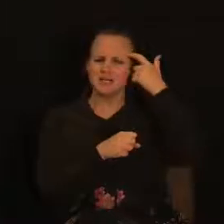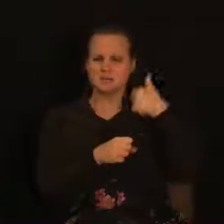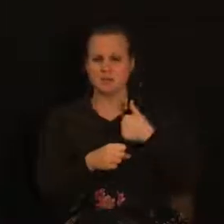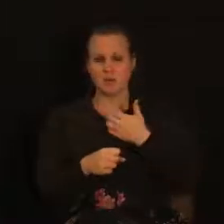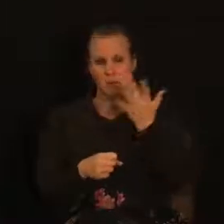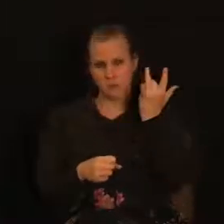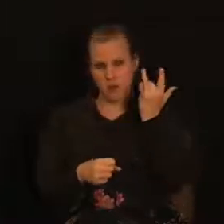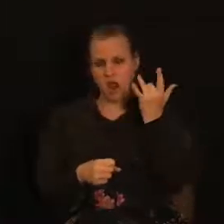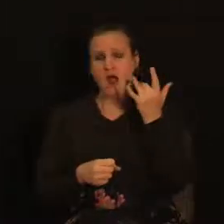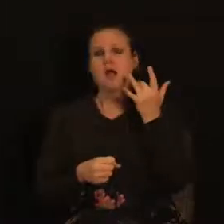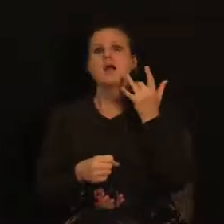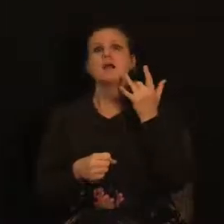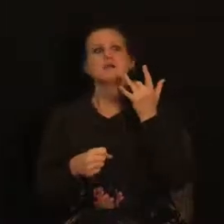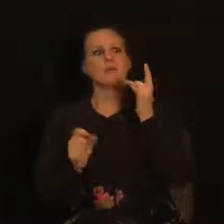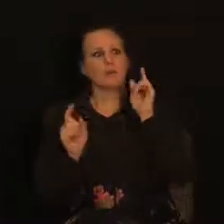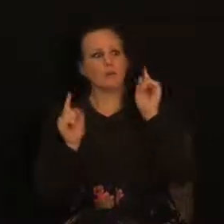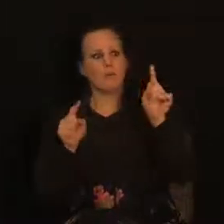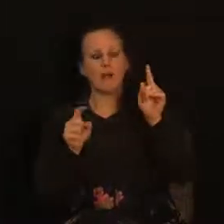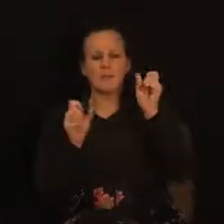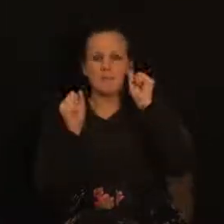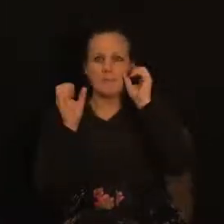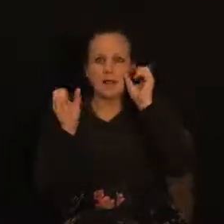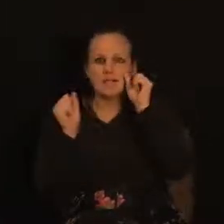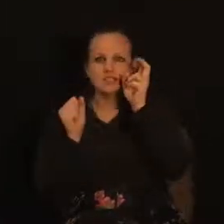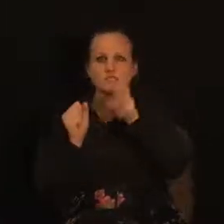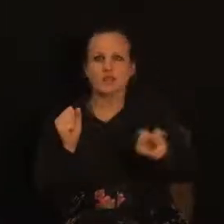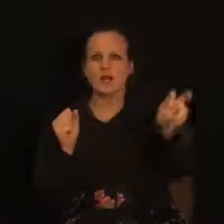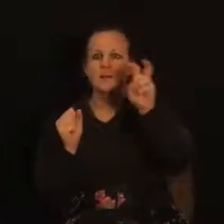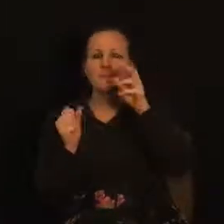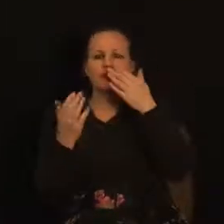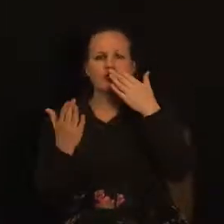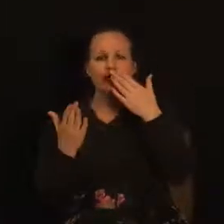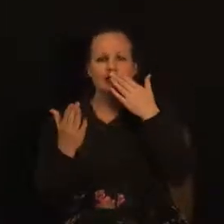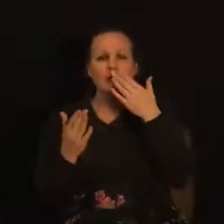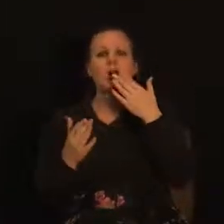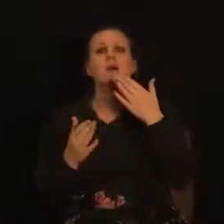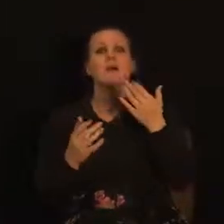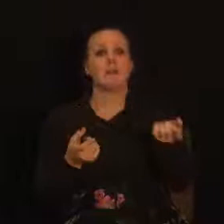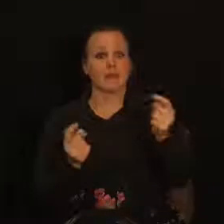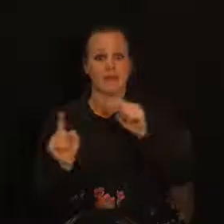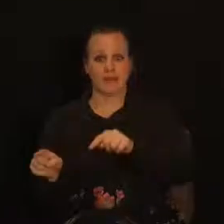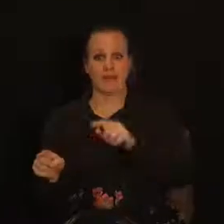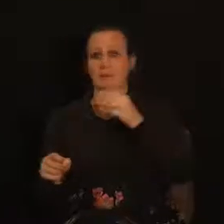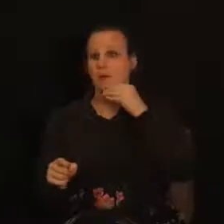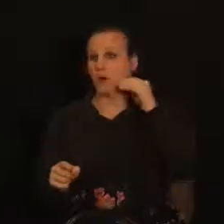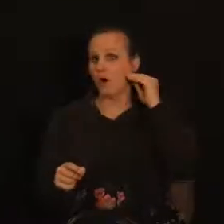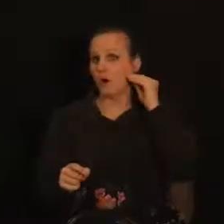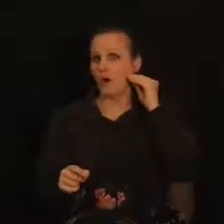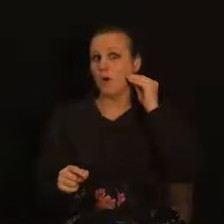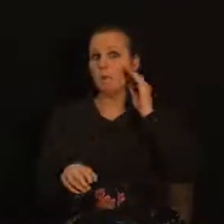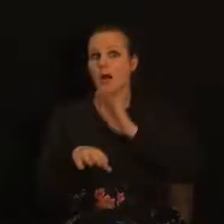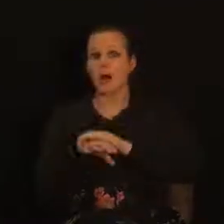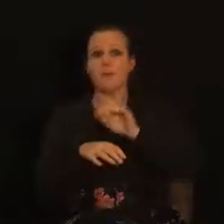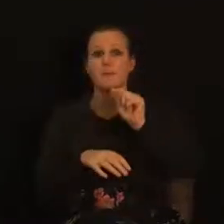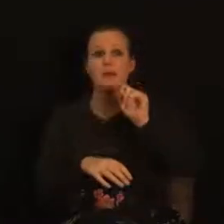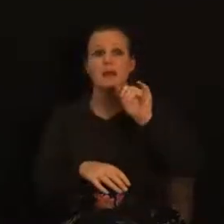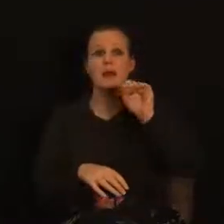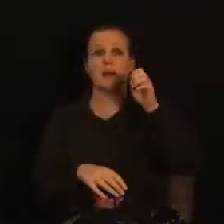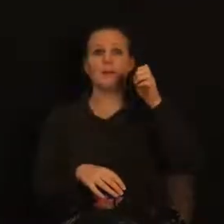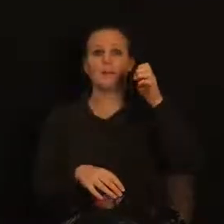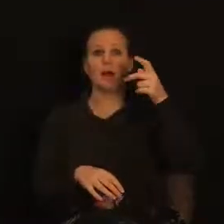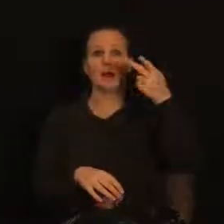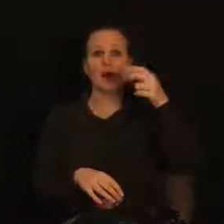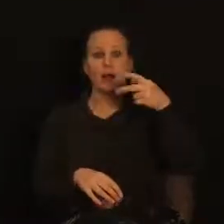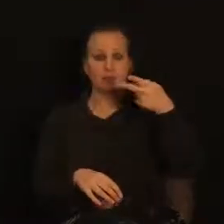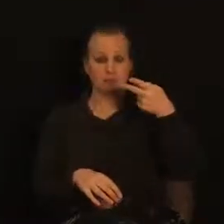trip and I was so thankful. And then I came home and on my Time Hop were beautiful pictures of the sunny